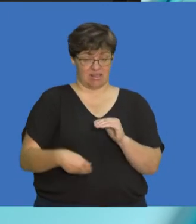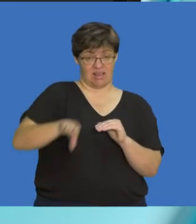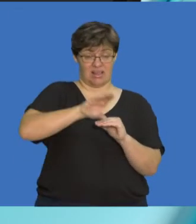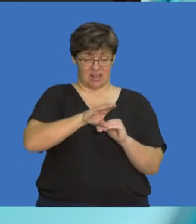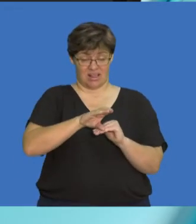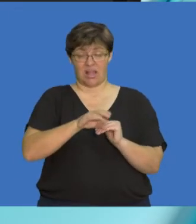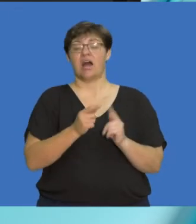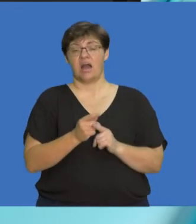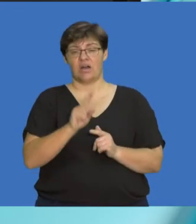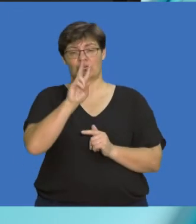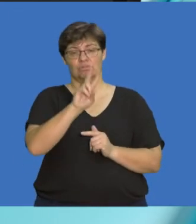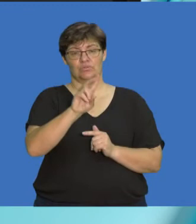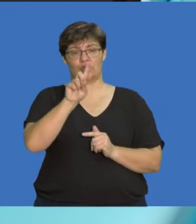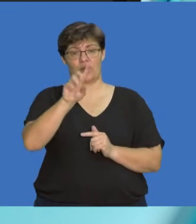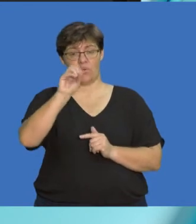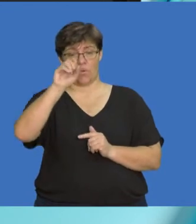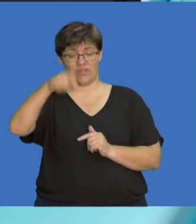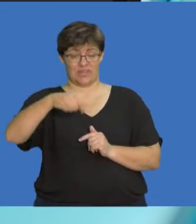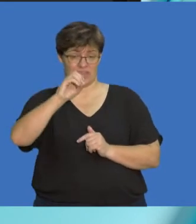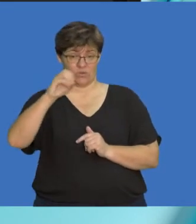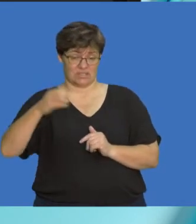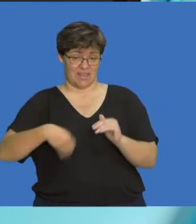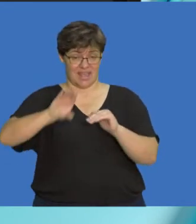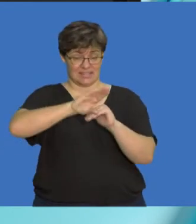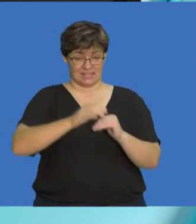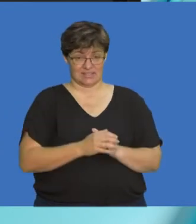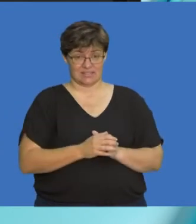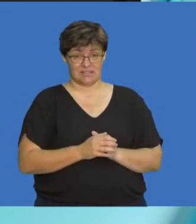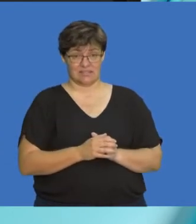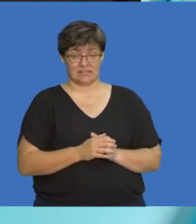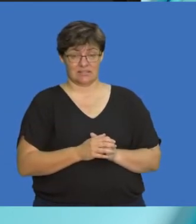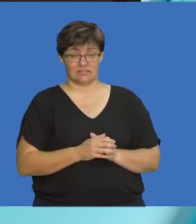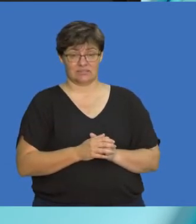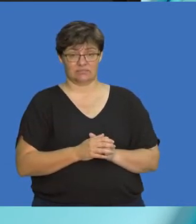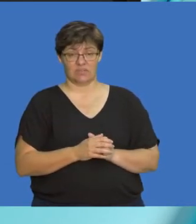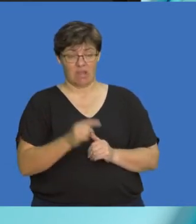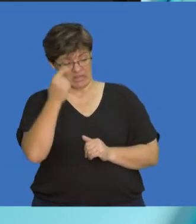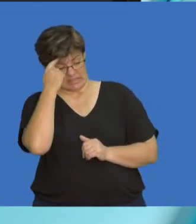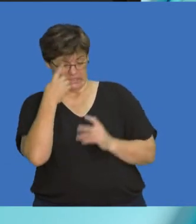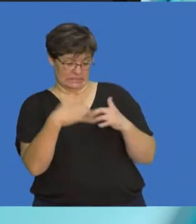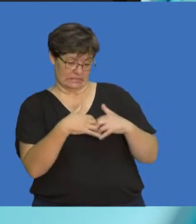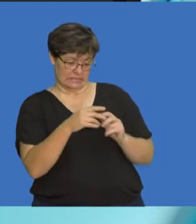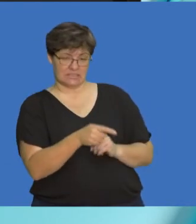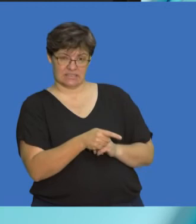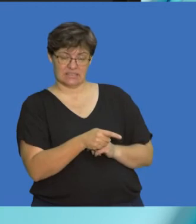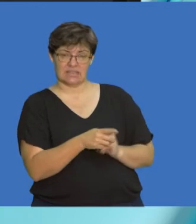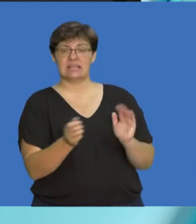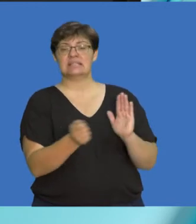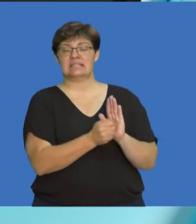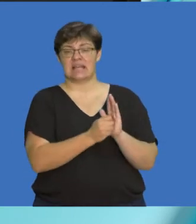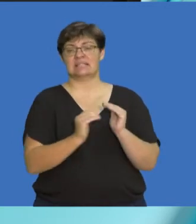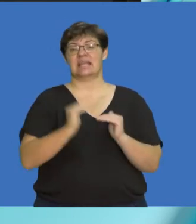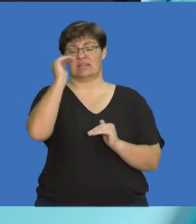of 210,000 Rand. That means if he considers this option, the sales will increase